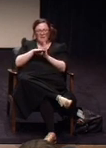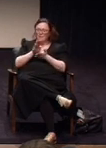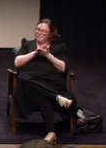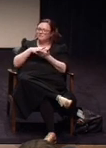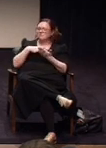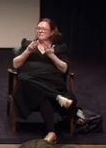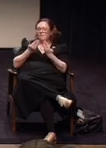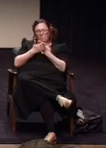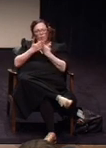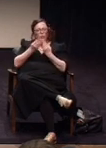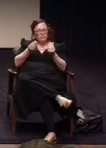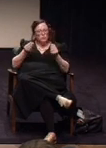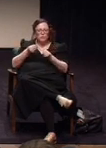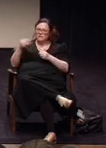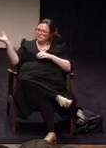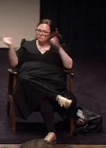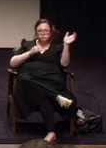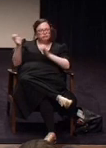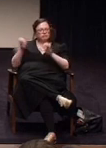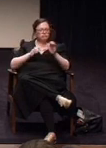resources to this event.